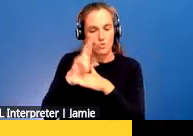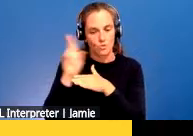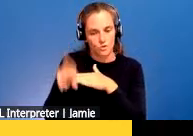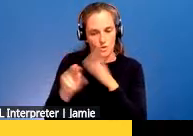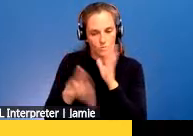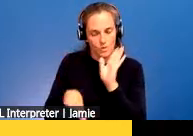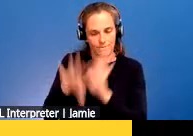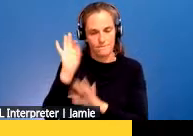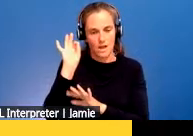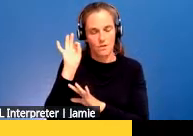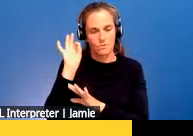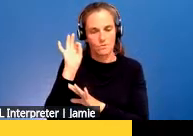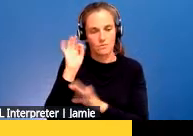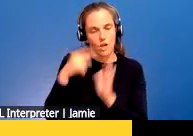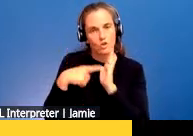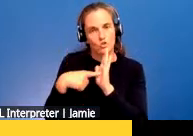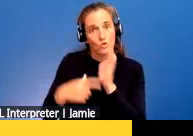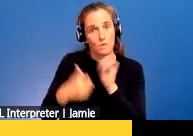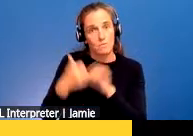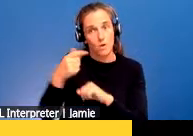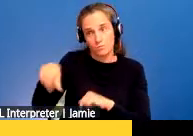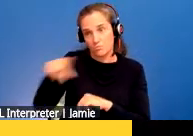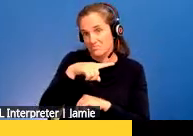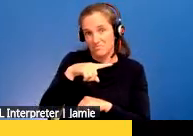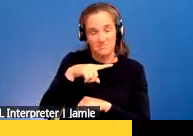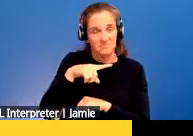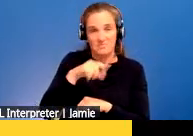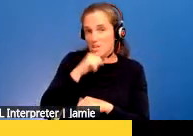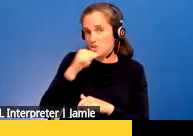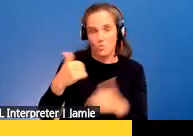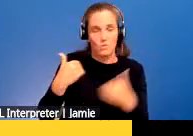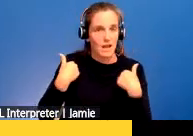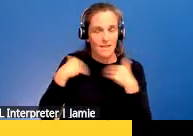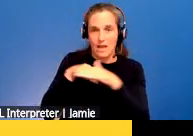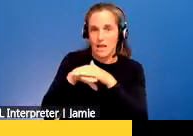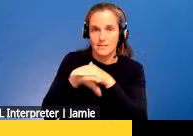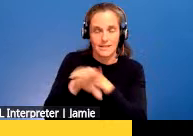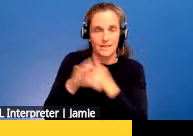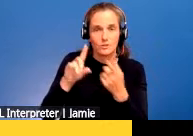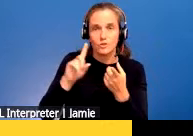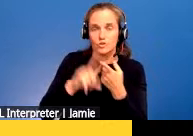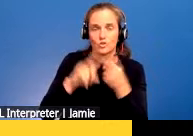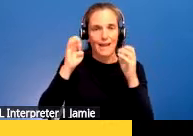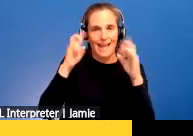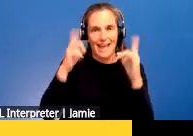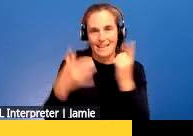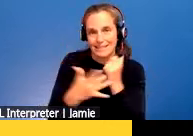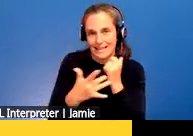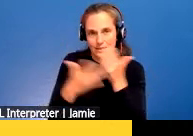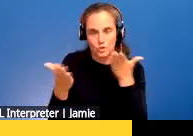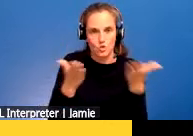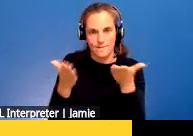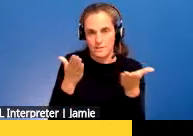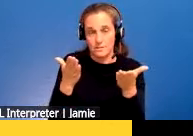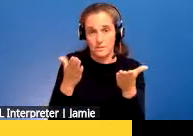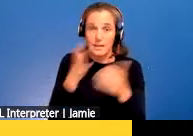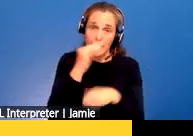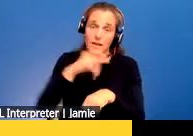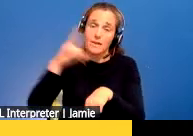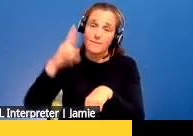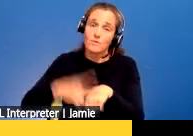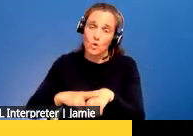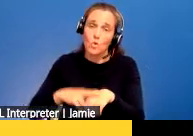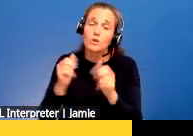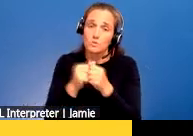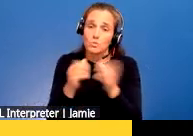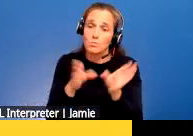that most of them do not have access to edutech services. And of course, we are planning to